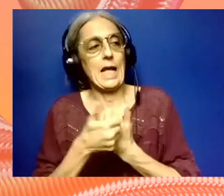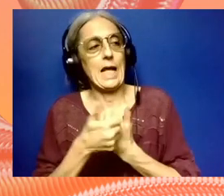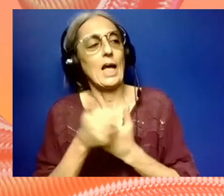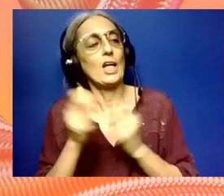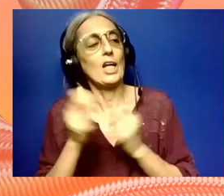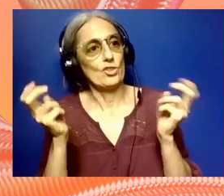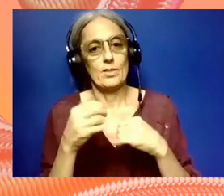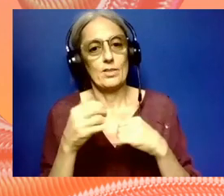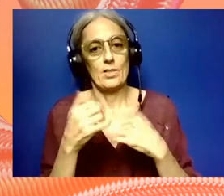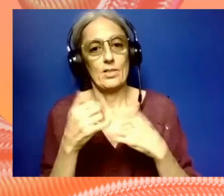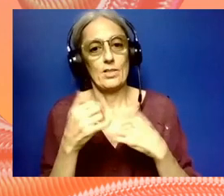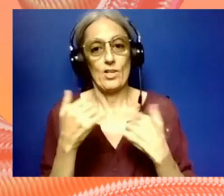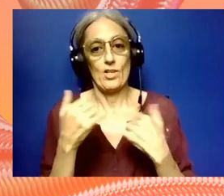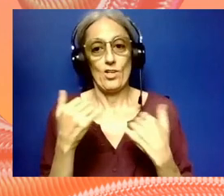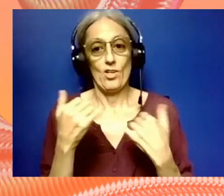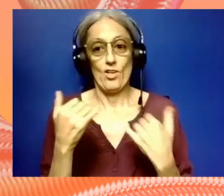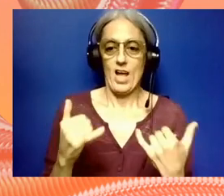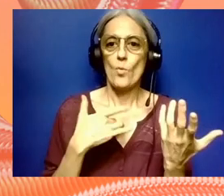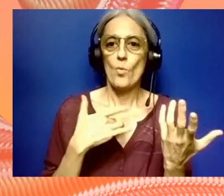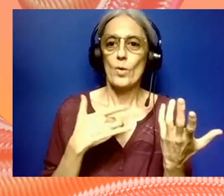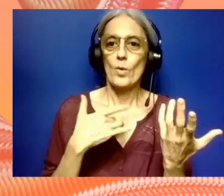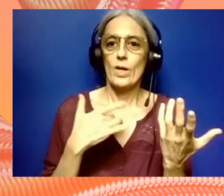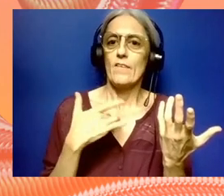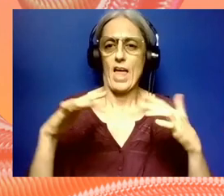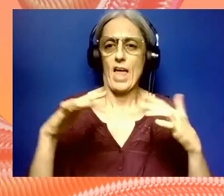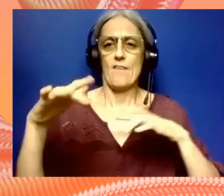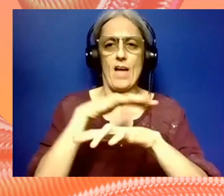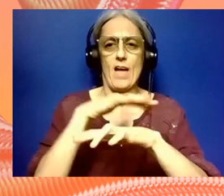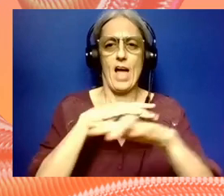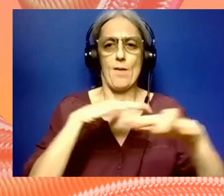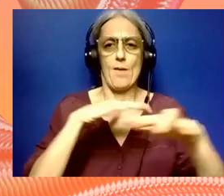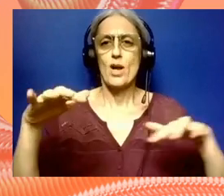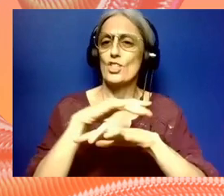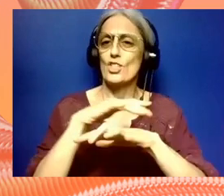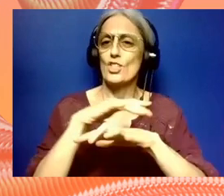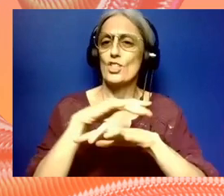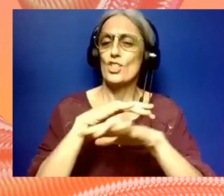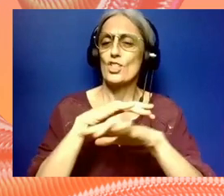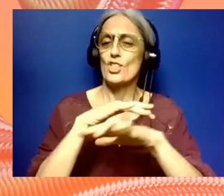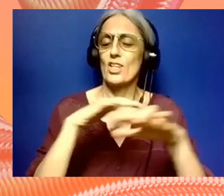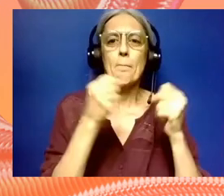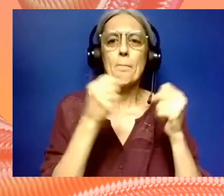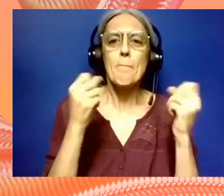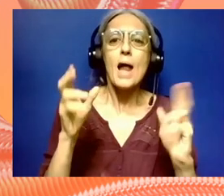vibrational technologies of loneliness, isolation, being unseen,